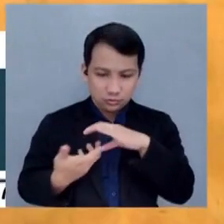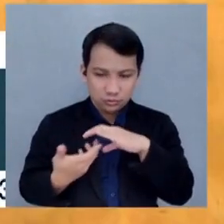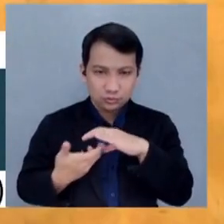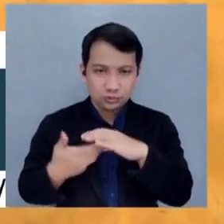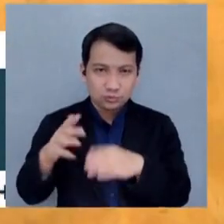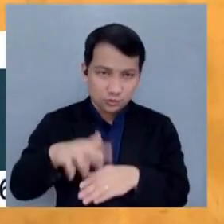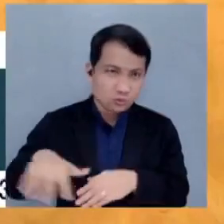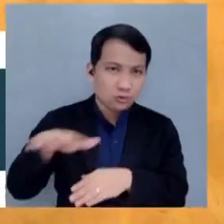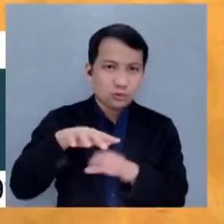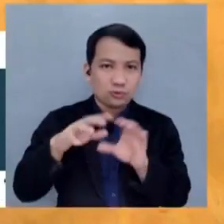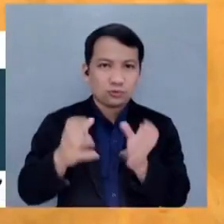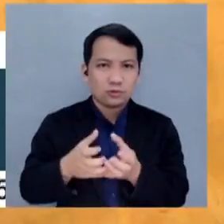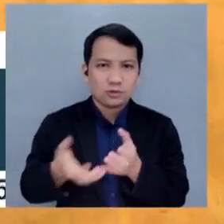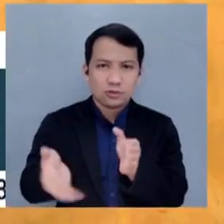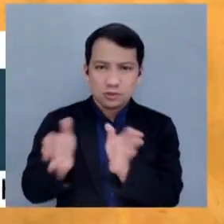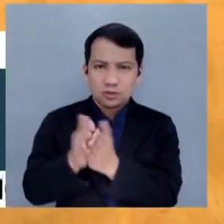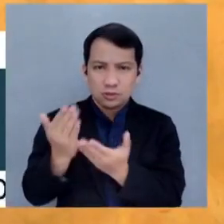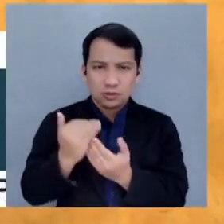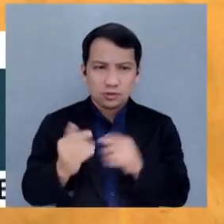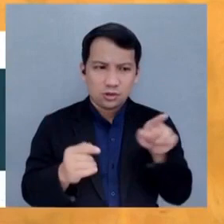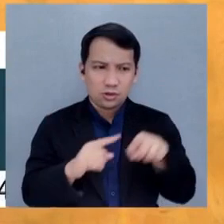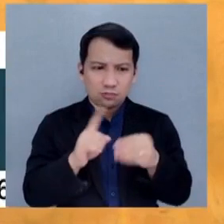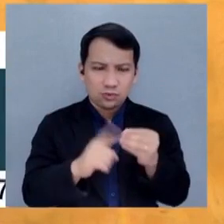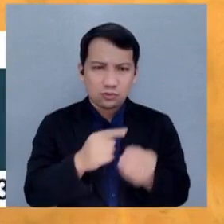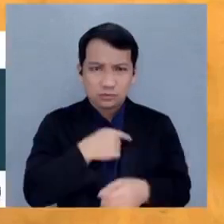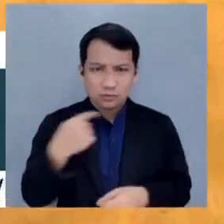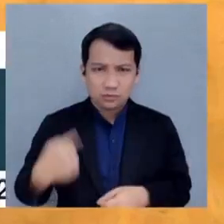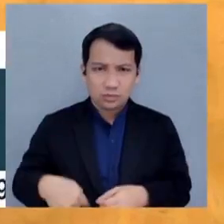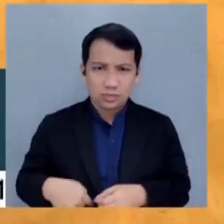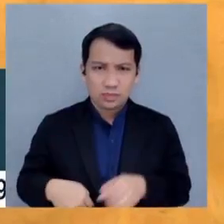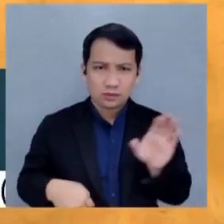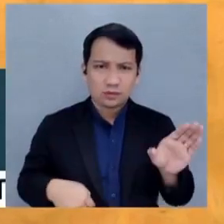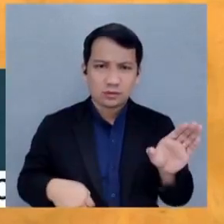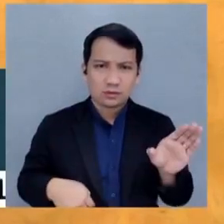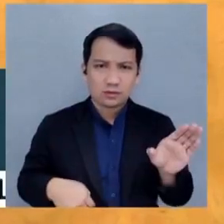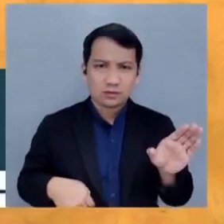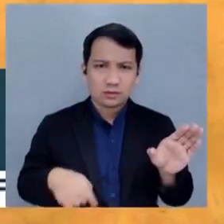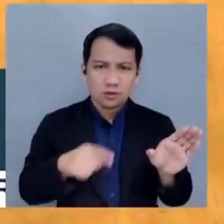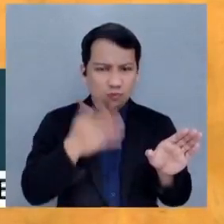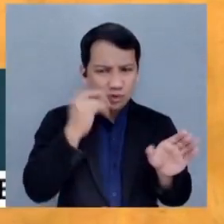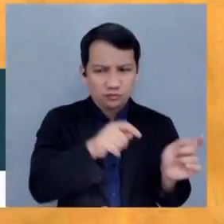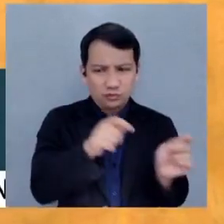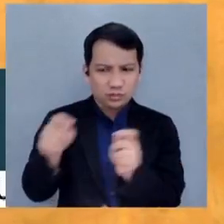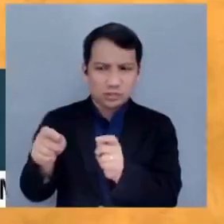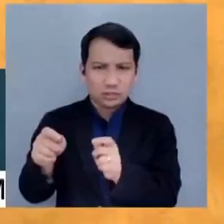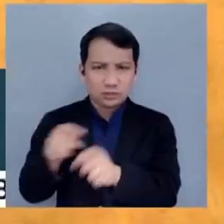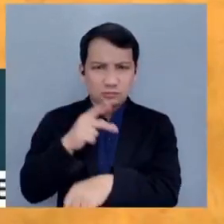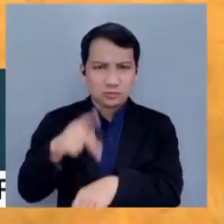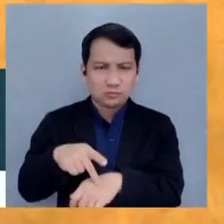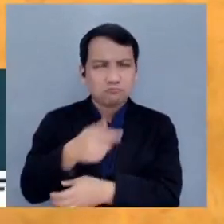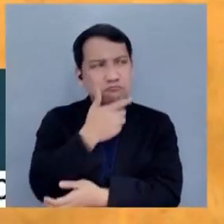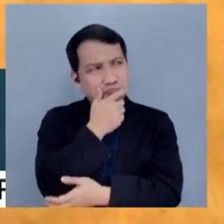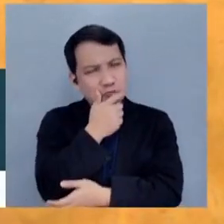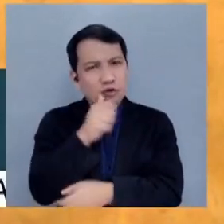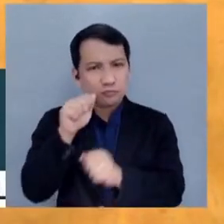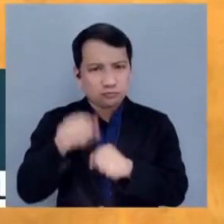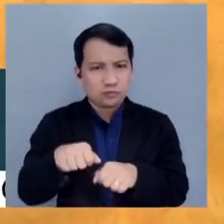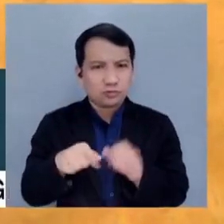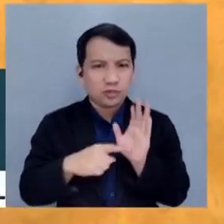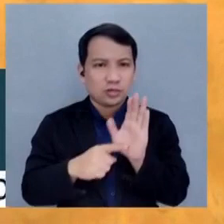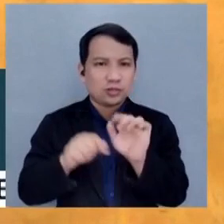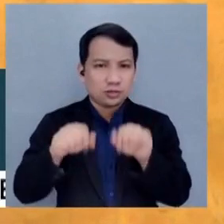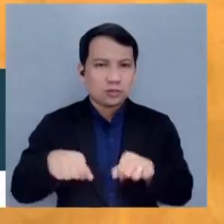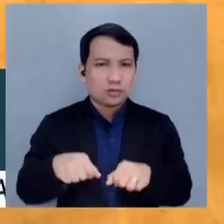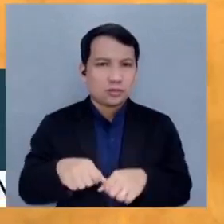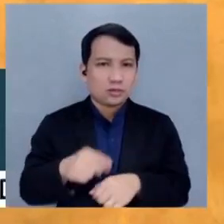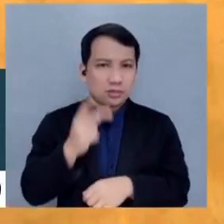often ask me, hey, what about China? Why don't you just get it built there and ship it into the Philippines? With this panel, we actually beat the